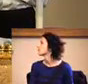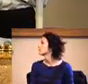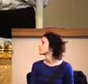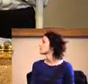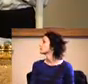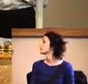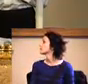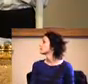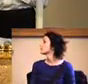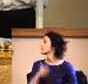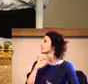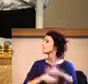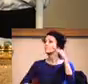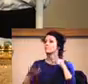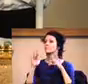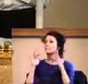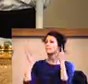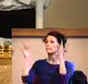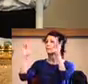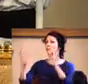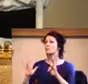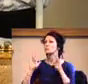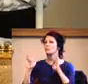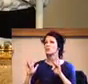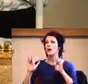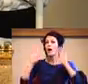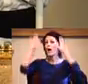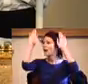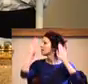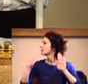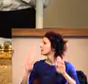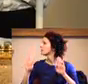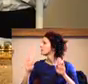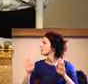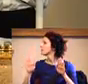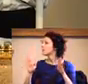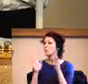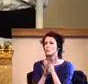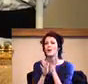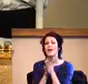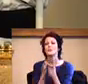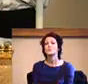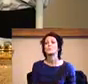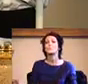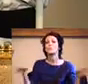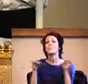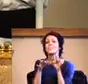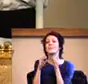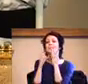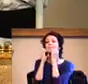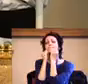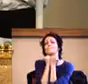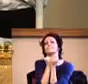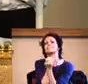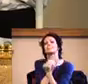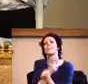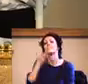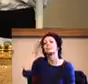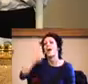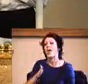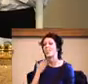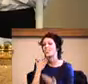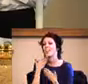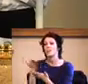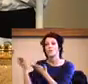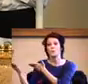Heavenly merciful awesome praiseworthy and loving God yes thank you